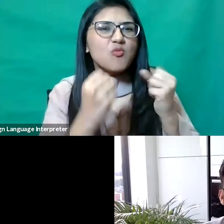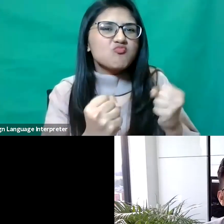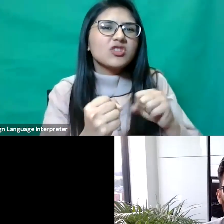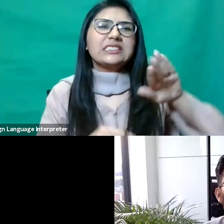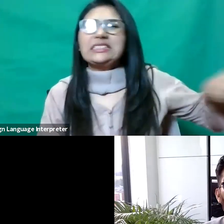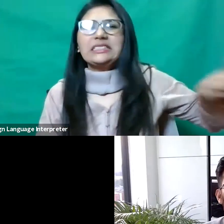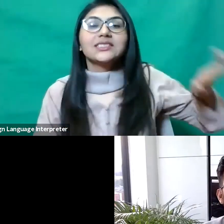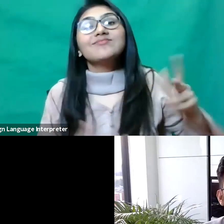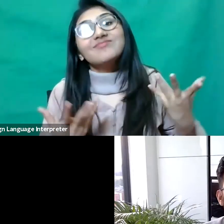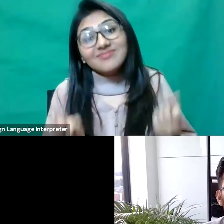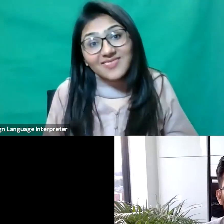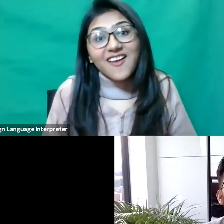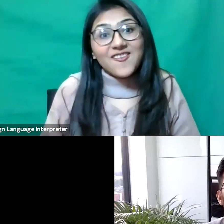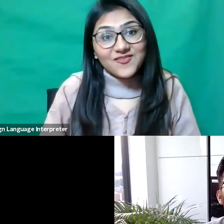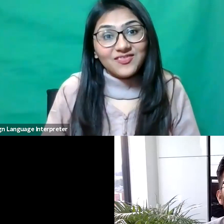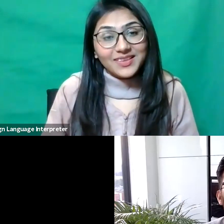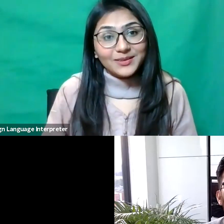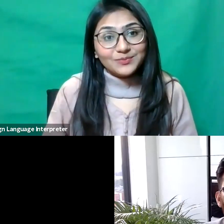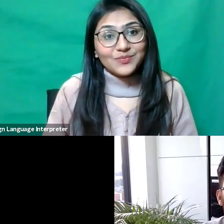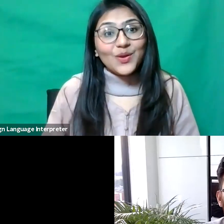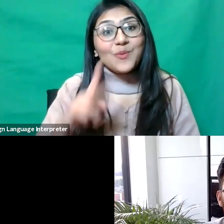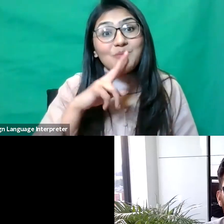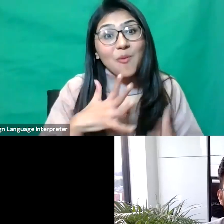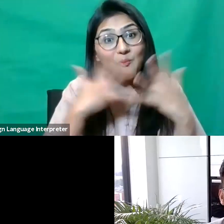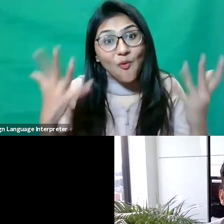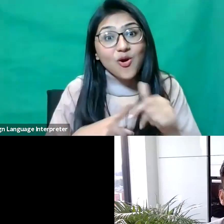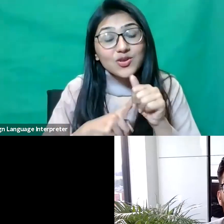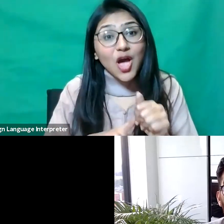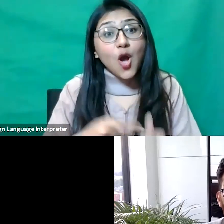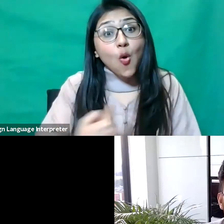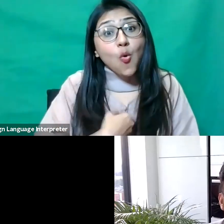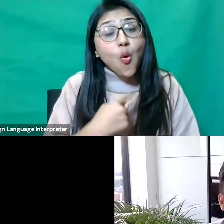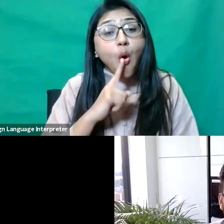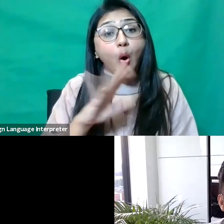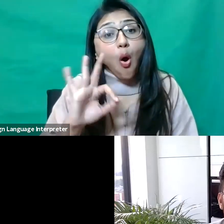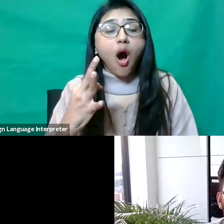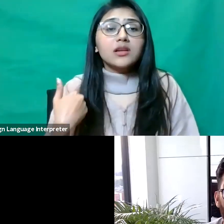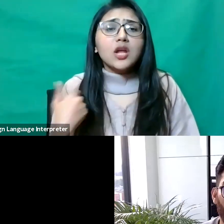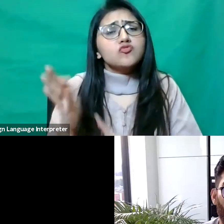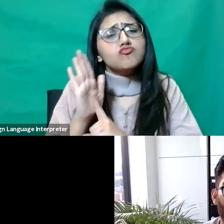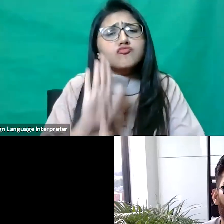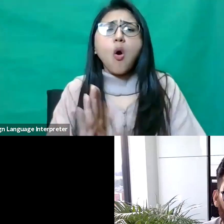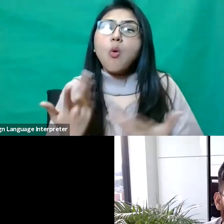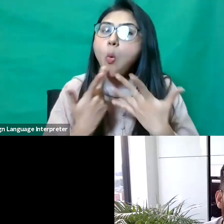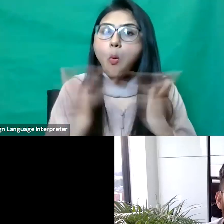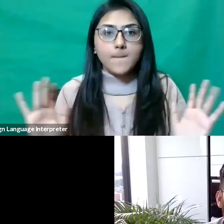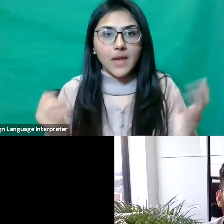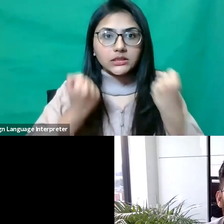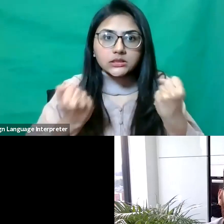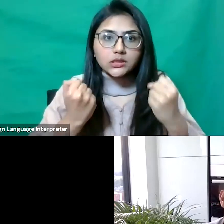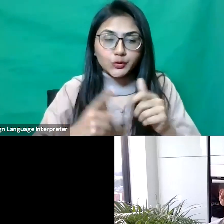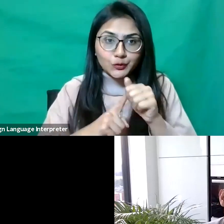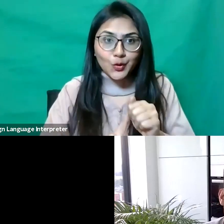awareness, but I mean, it's important to be yourself. And I mean, it's important because I don't